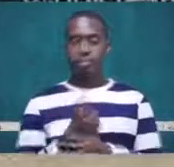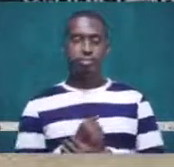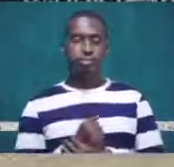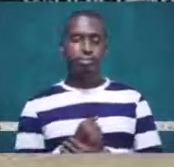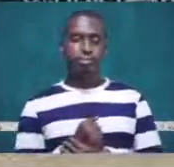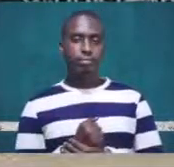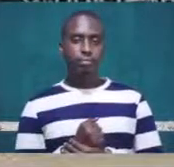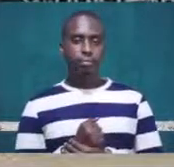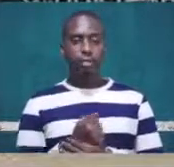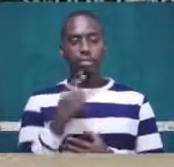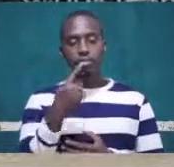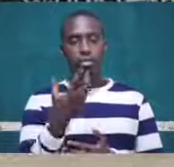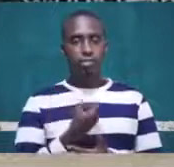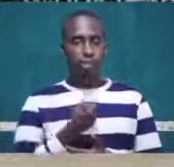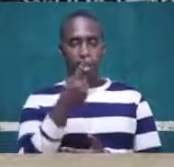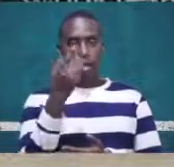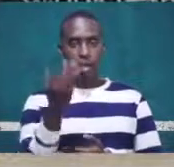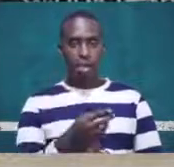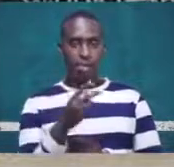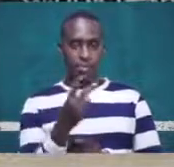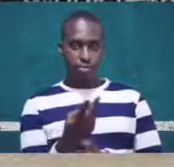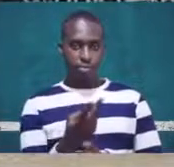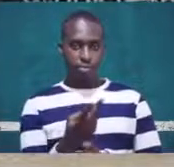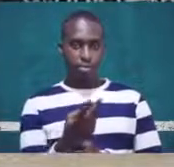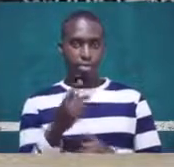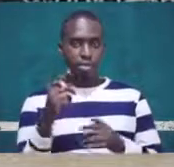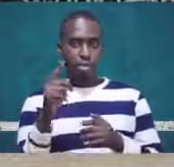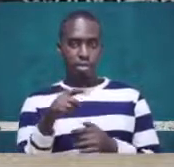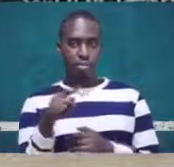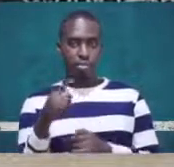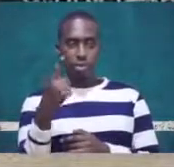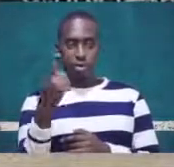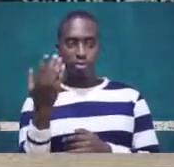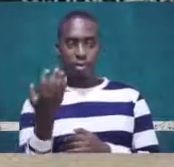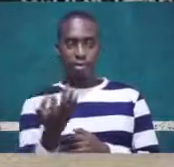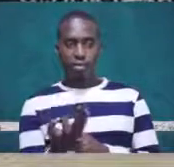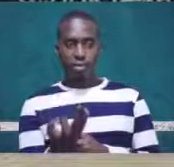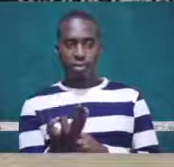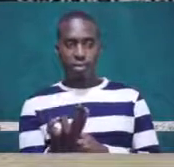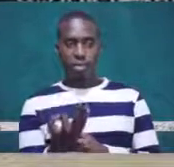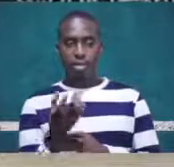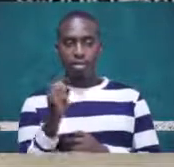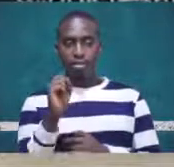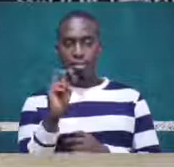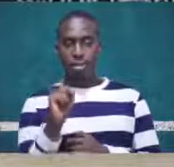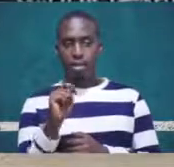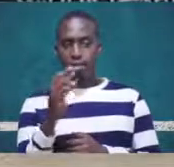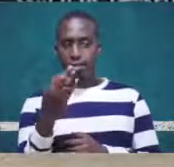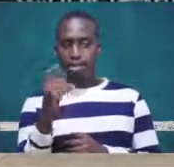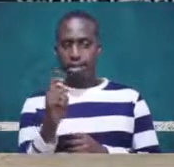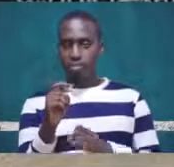dx. So this is a half times 1 over 3 sine of